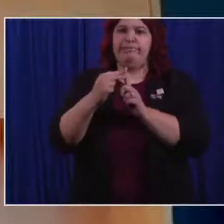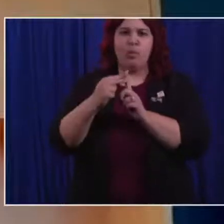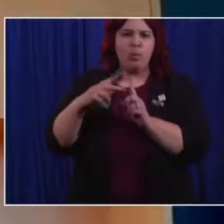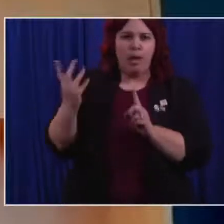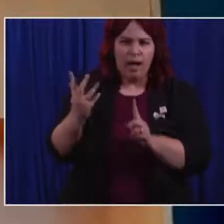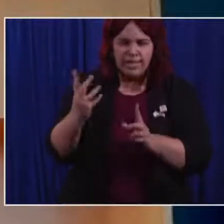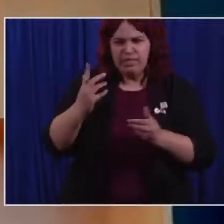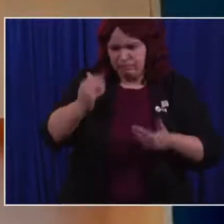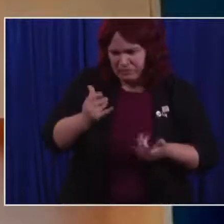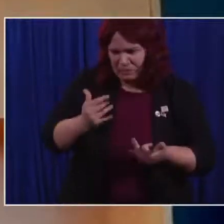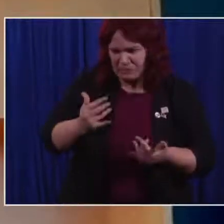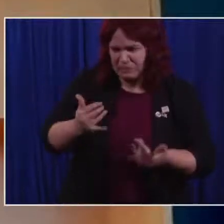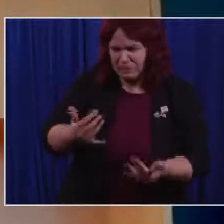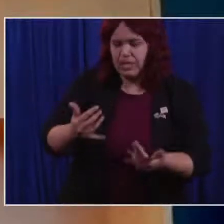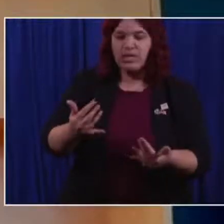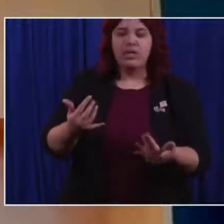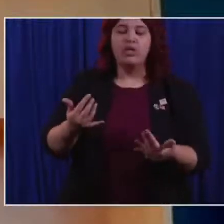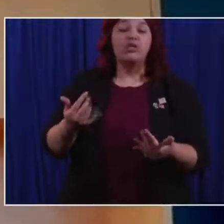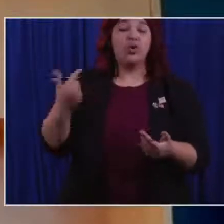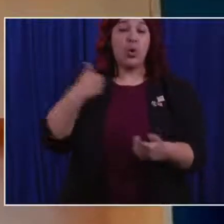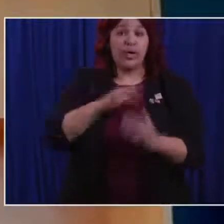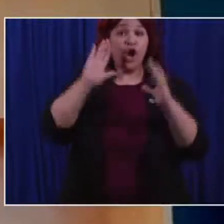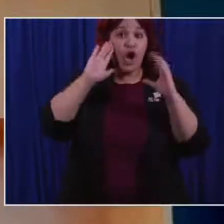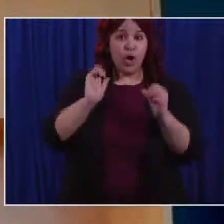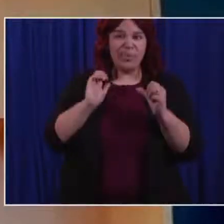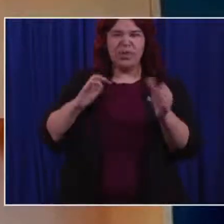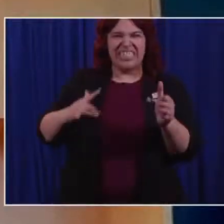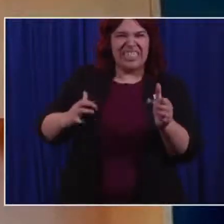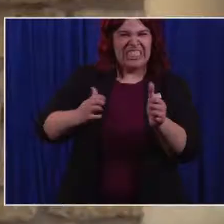change in the coming weeks.